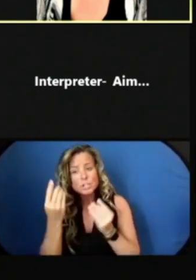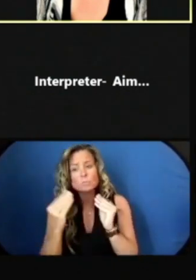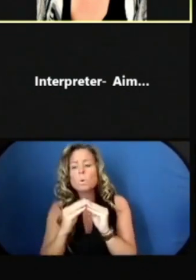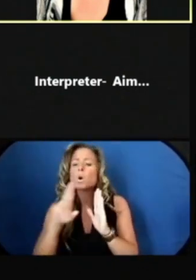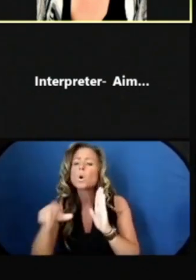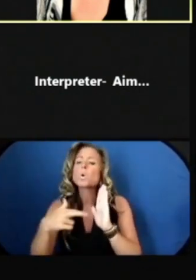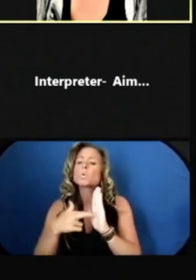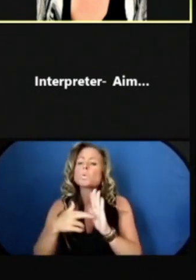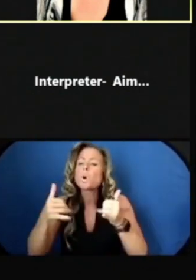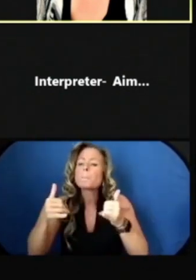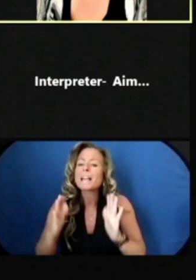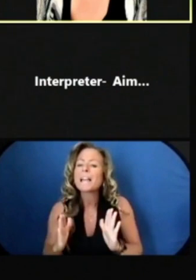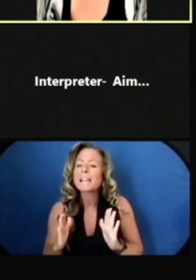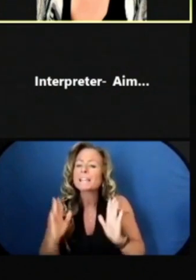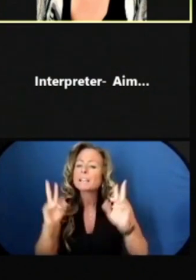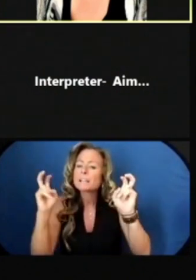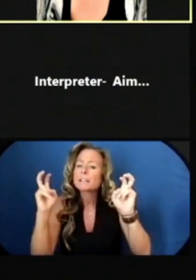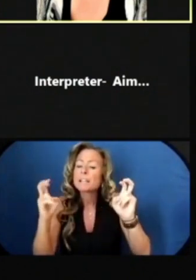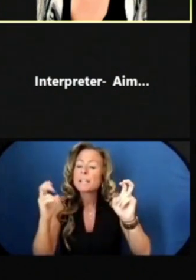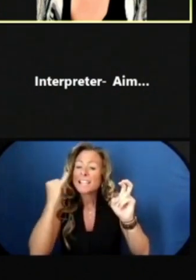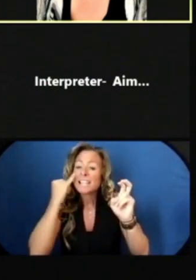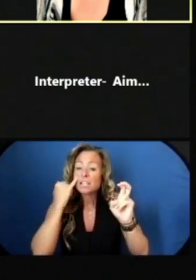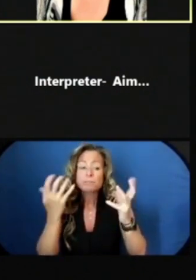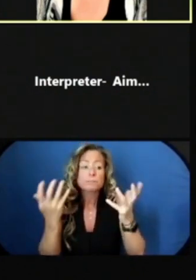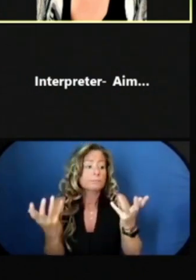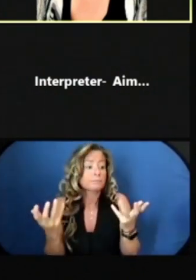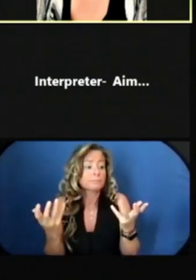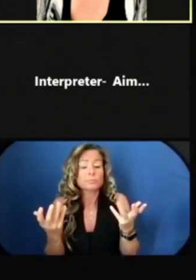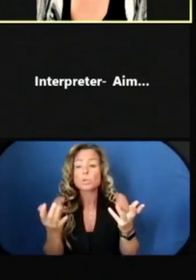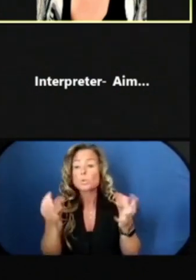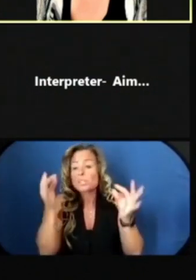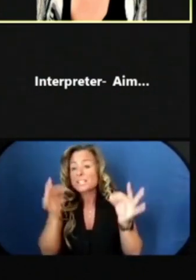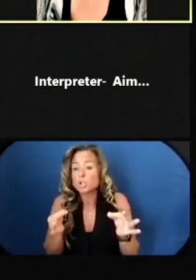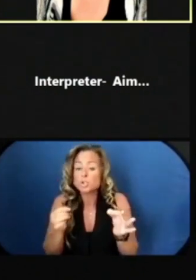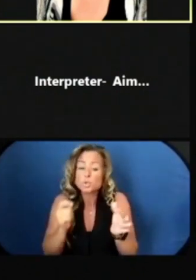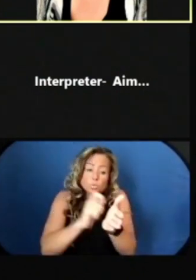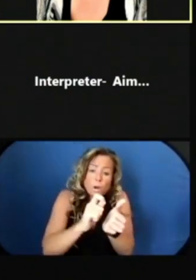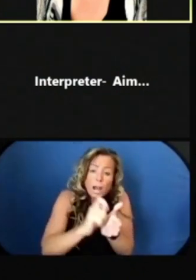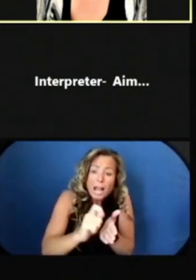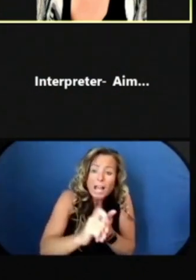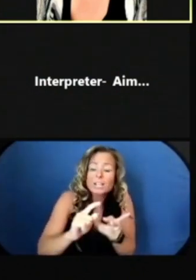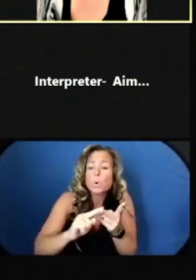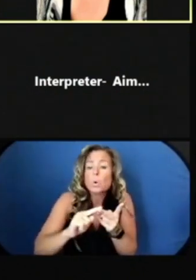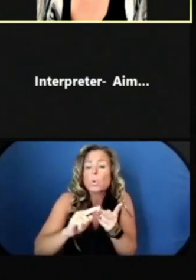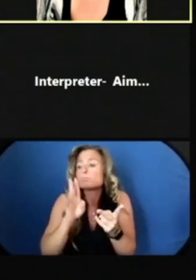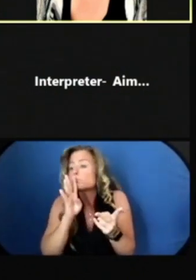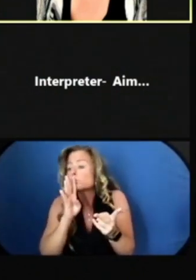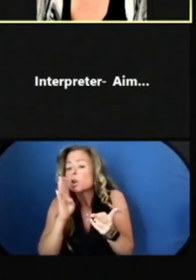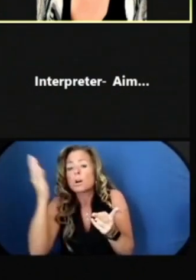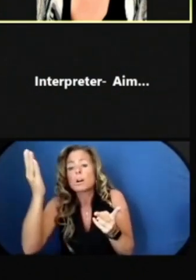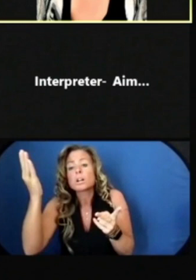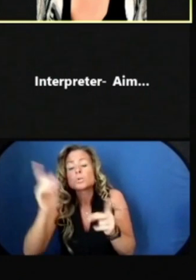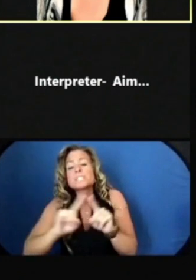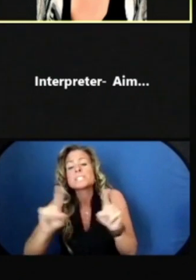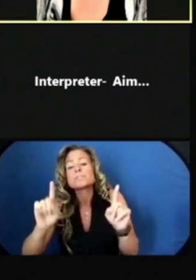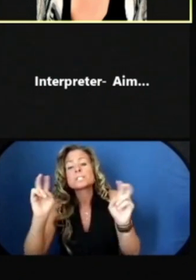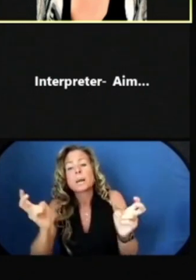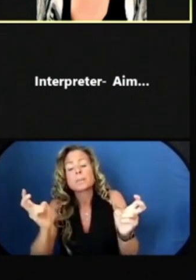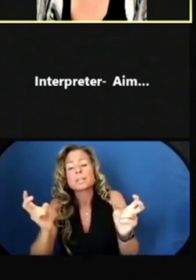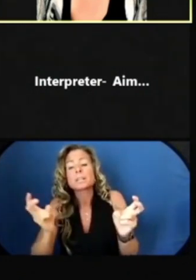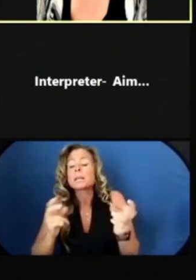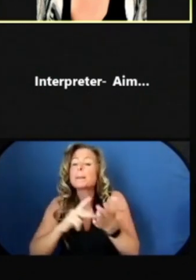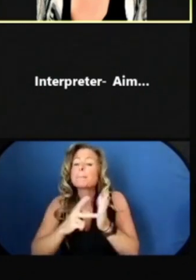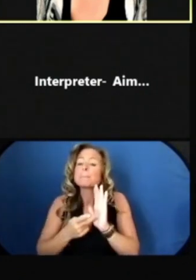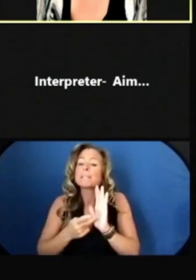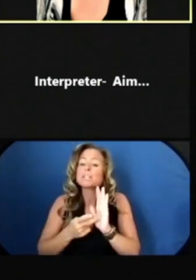here. Next time you're preparing to write or speak to others on a particular topic, pretend you're operating from a